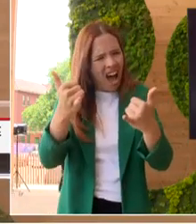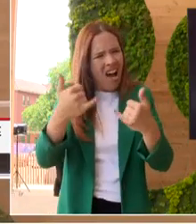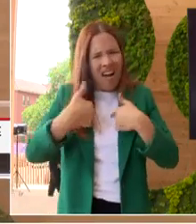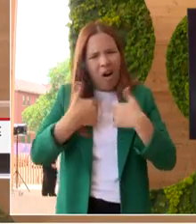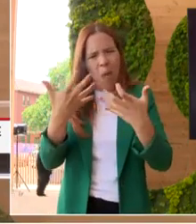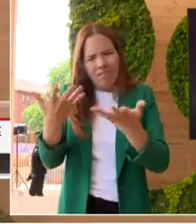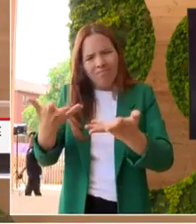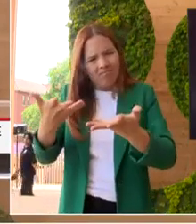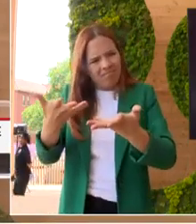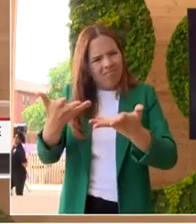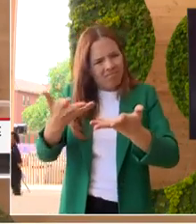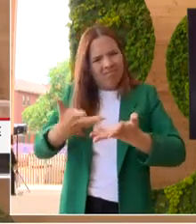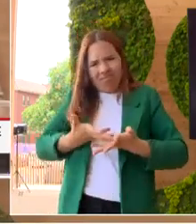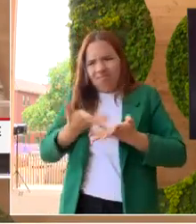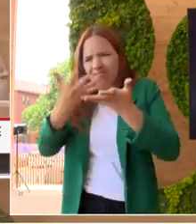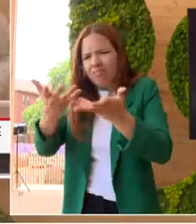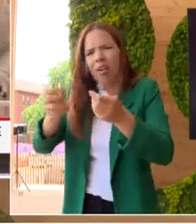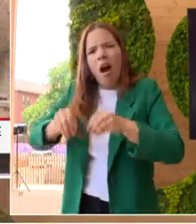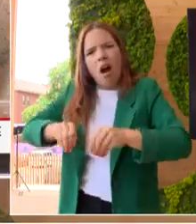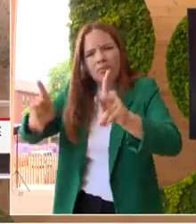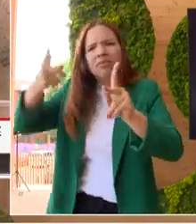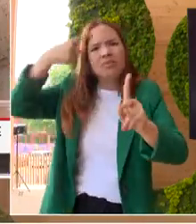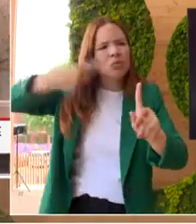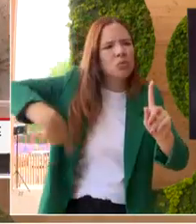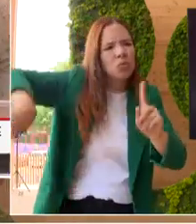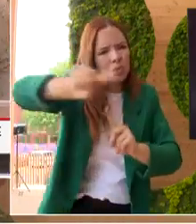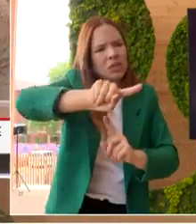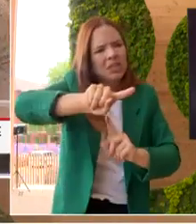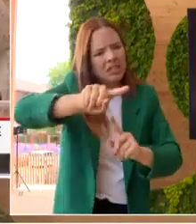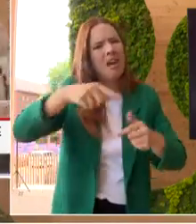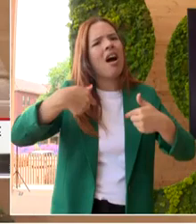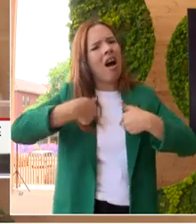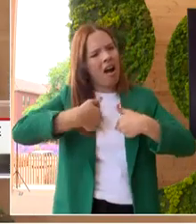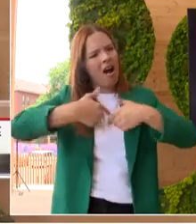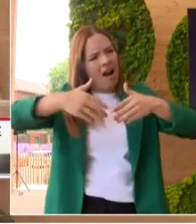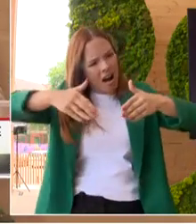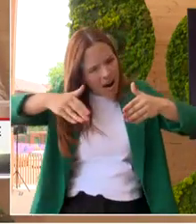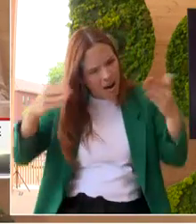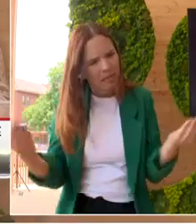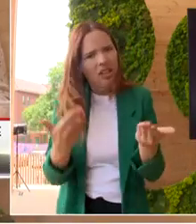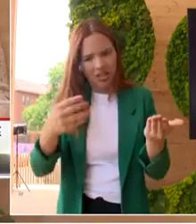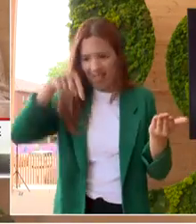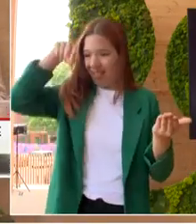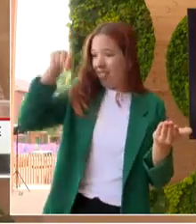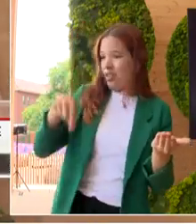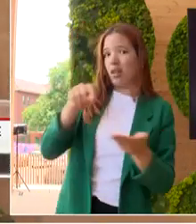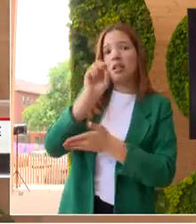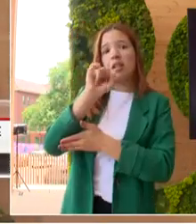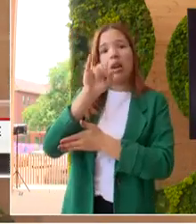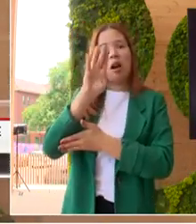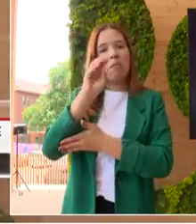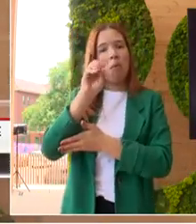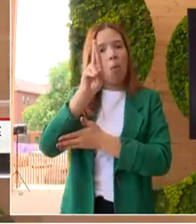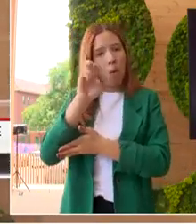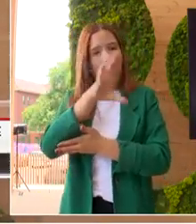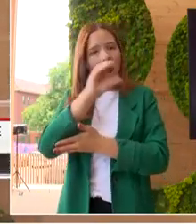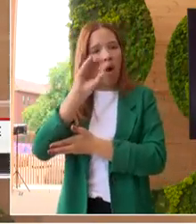what we're about giving them here at Sycamore and Oak. So there will be more than 100 jobs